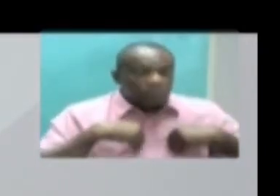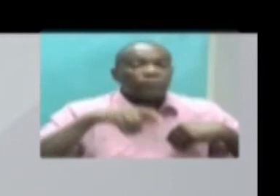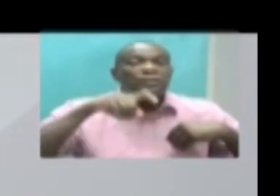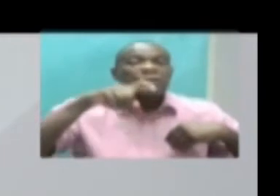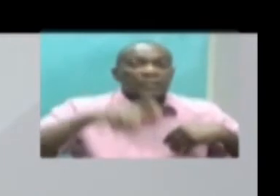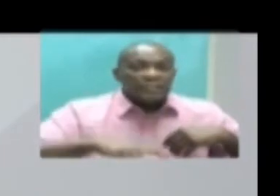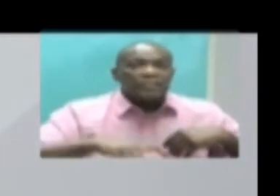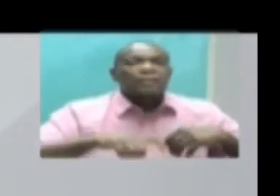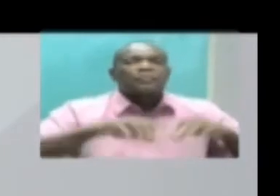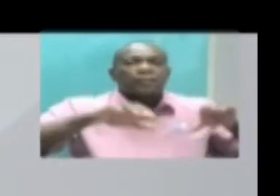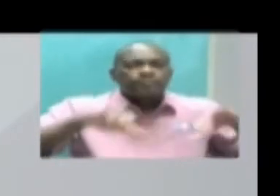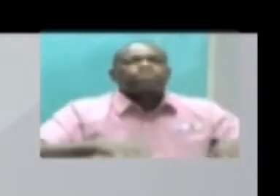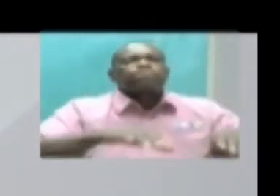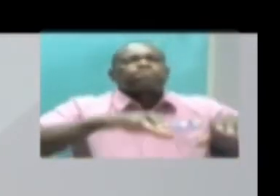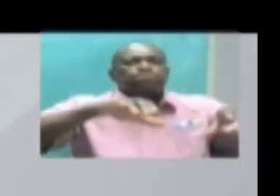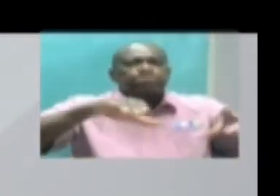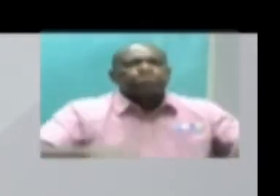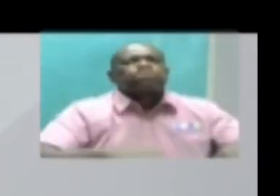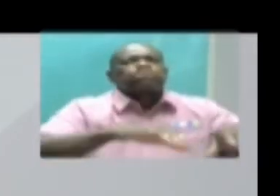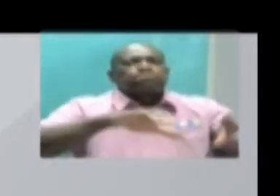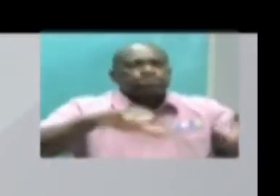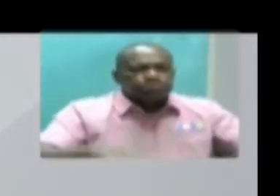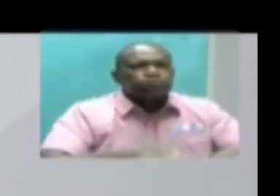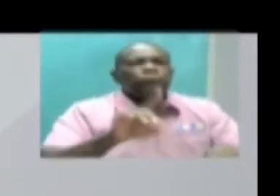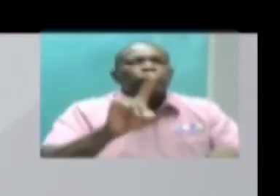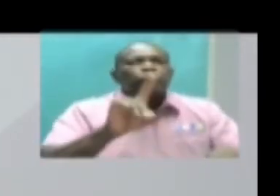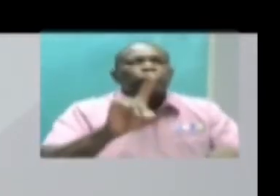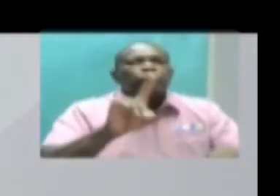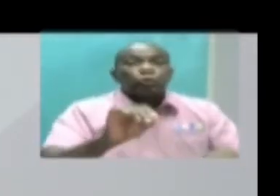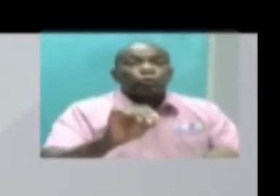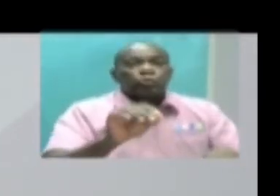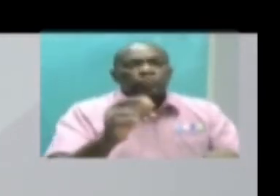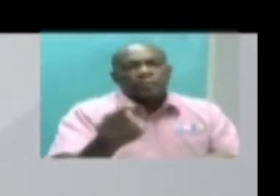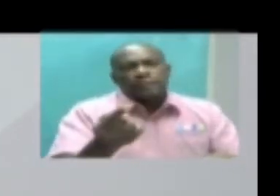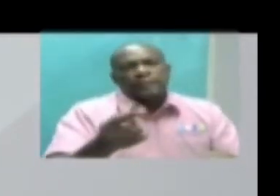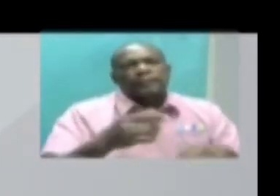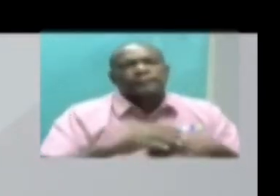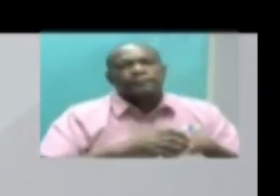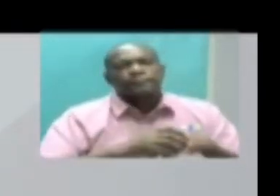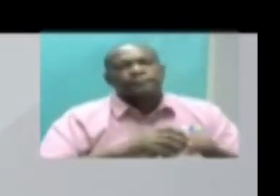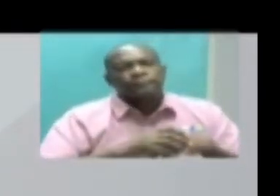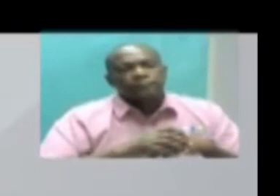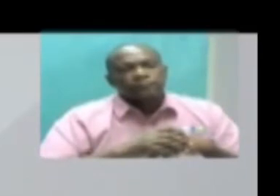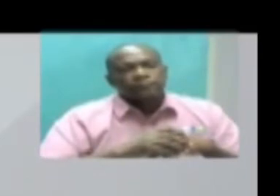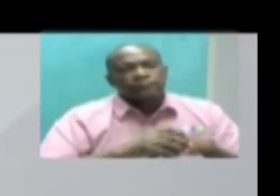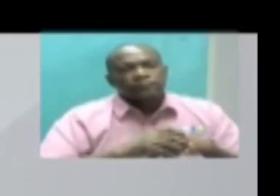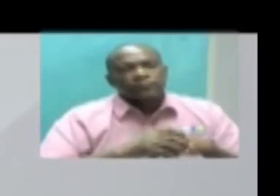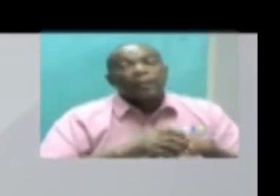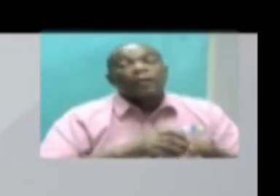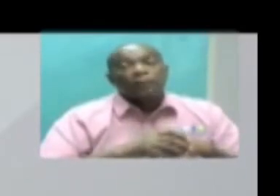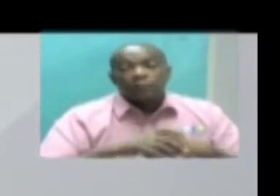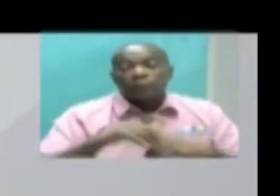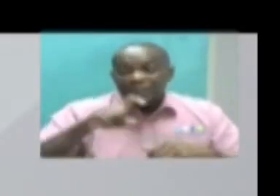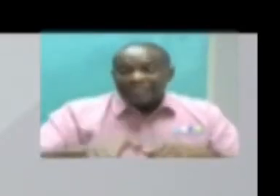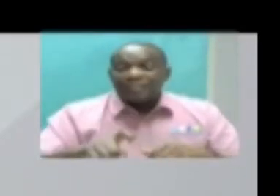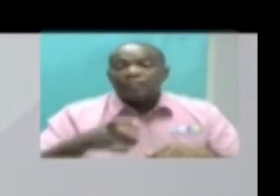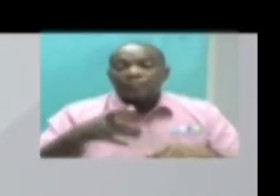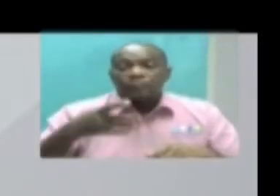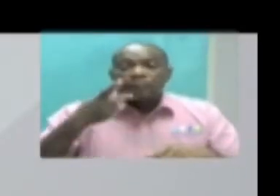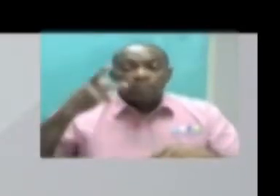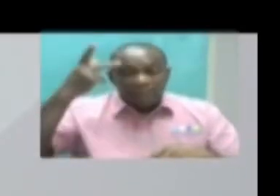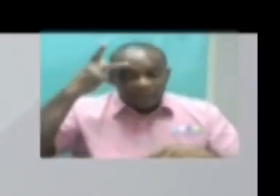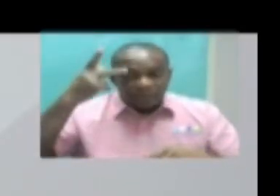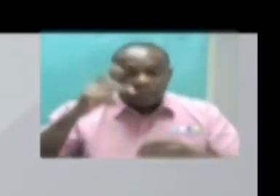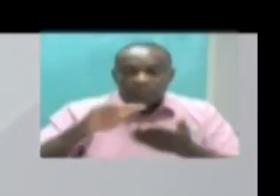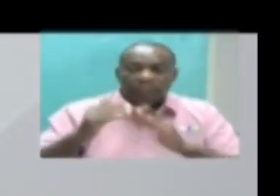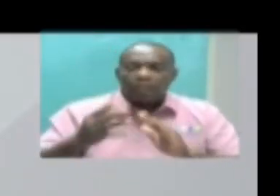can I act upon it? And it begins with the parents getting more involved. And I'm seeing that, from on my side,